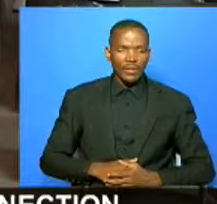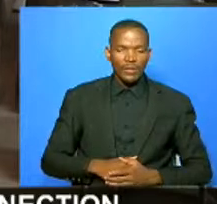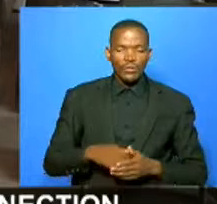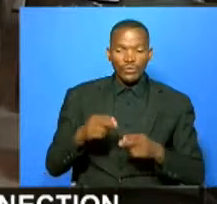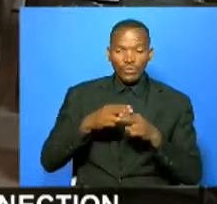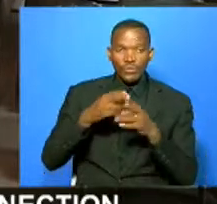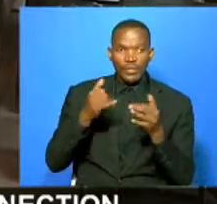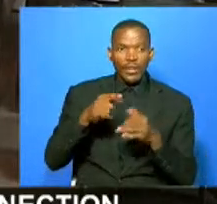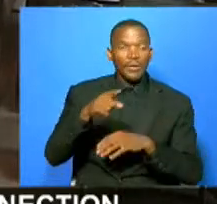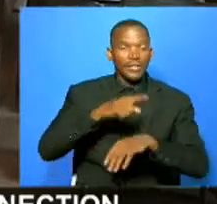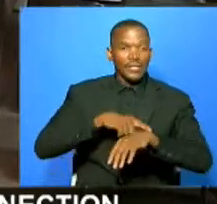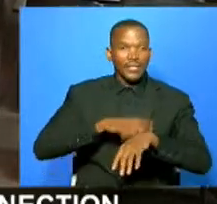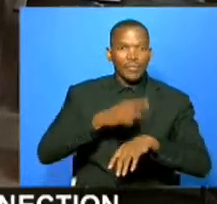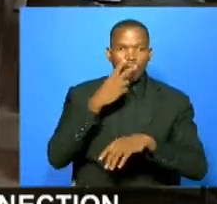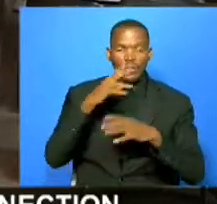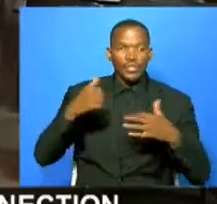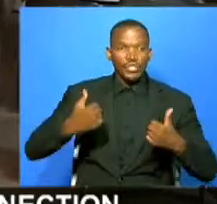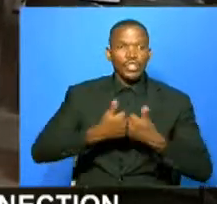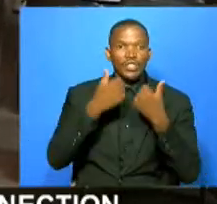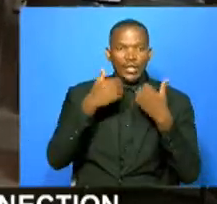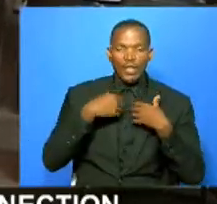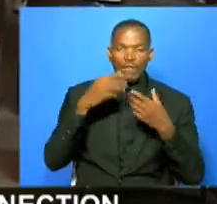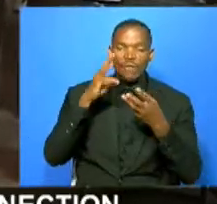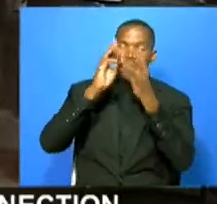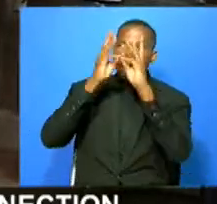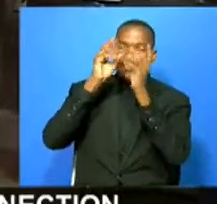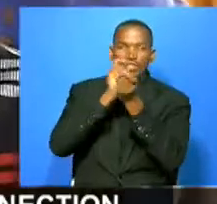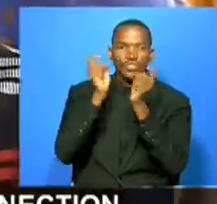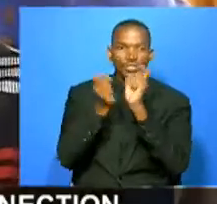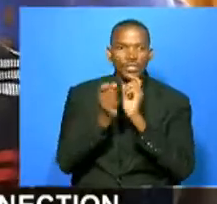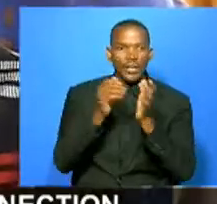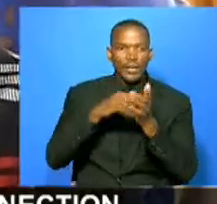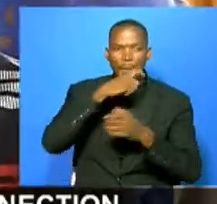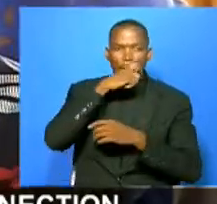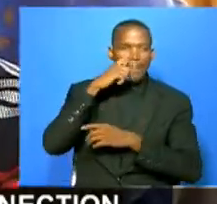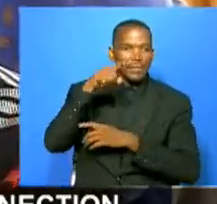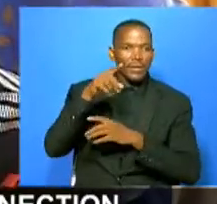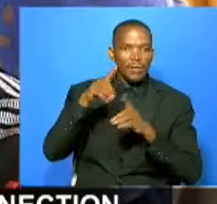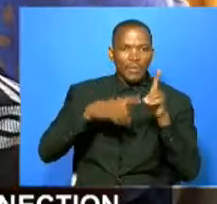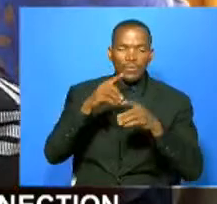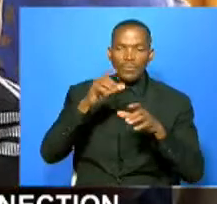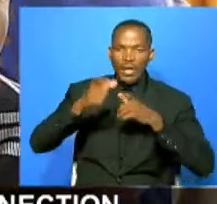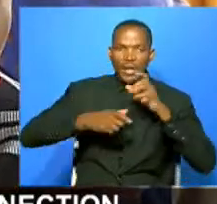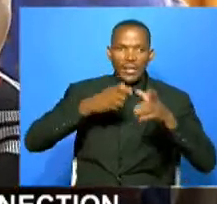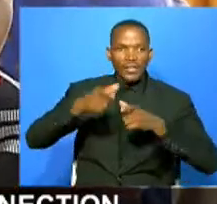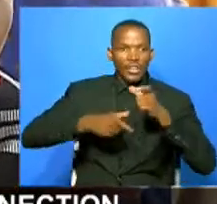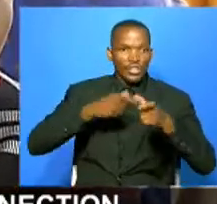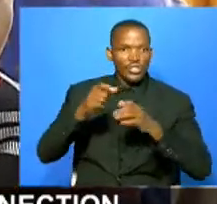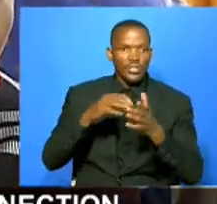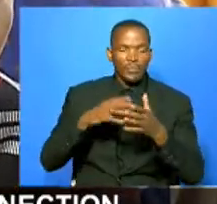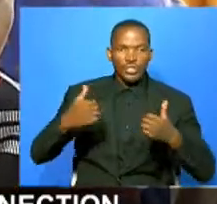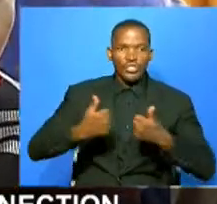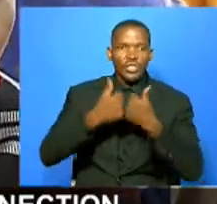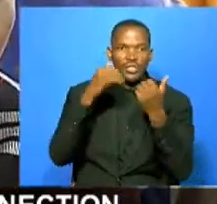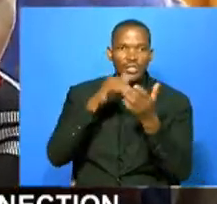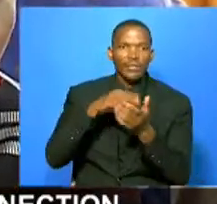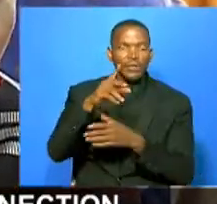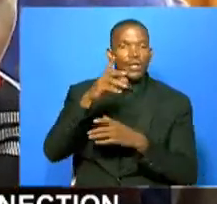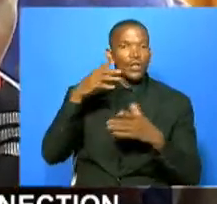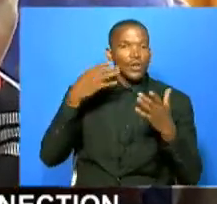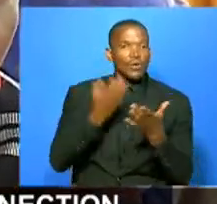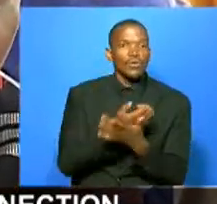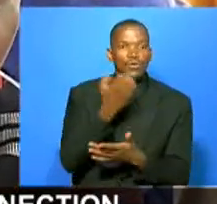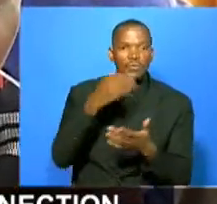nakong e lefatshe le lebanweng ke dikgwetlho tsa phetogo ya loapi le leuba le le amileng temothuo e ntseng e le mokwatla wa itsholelo